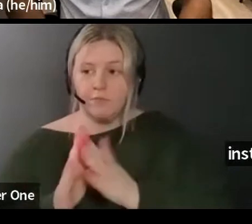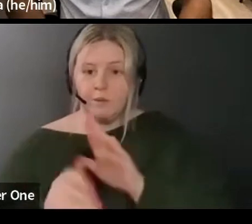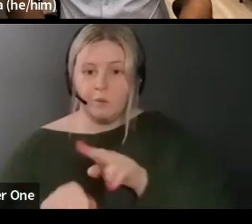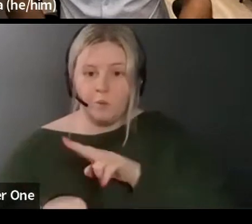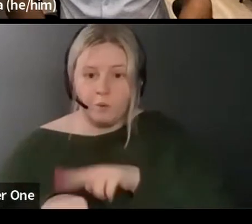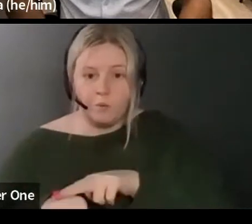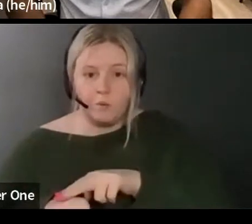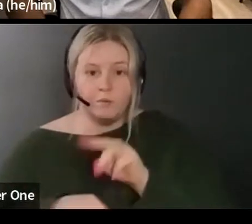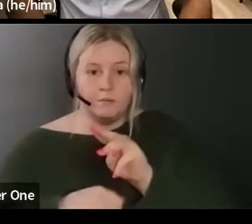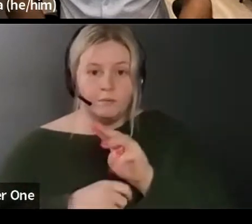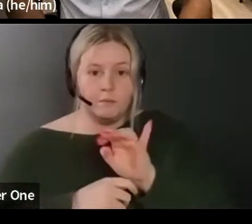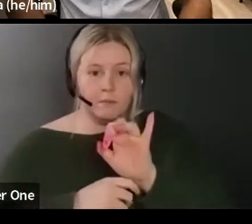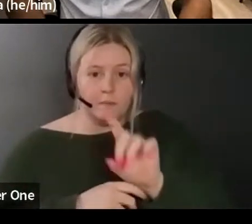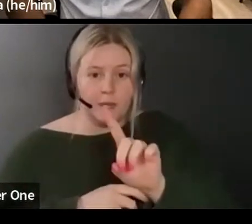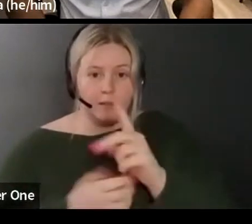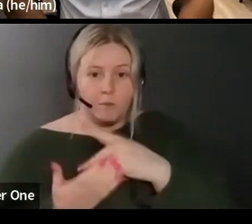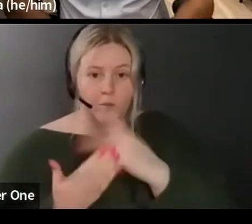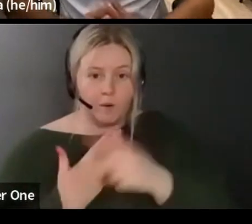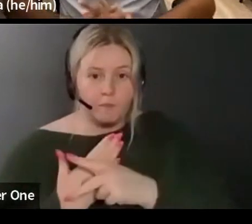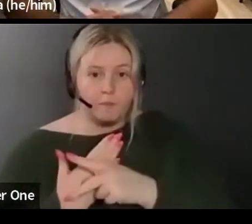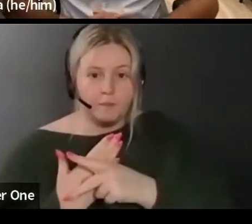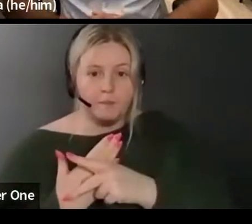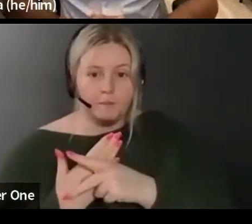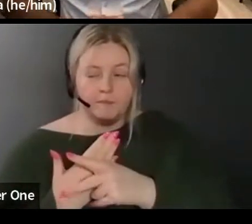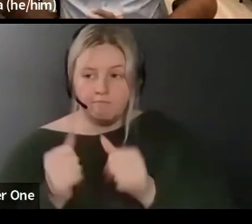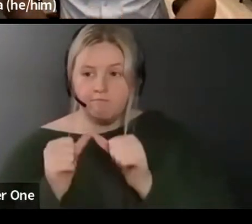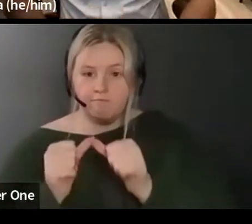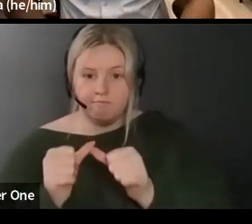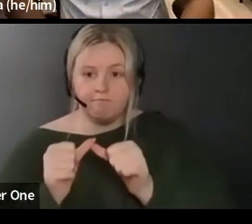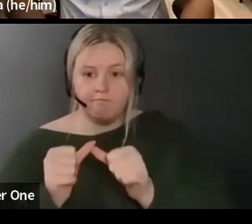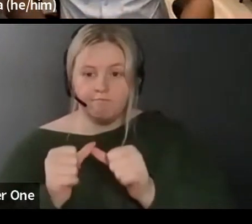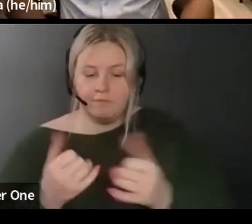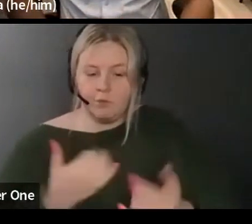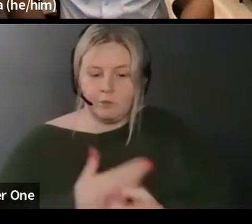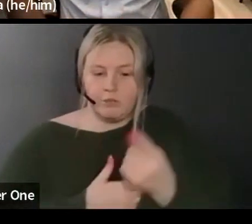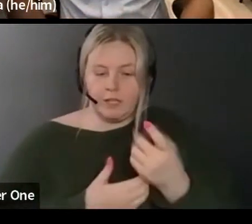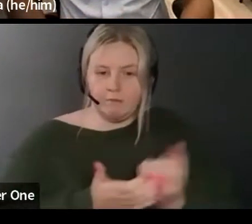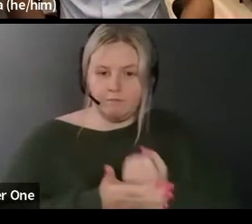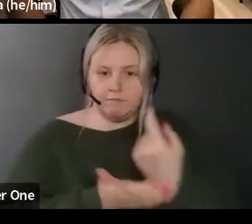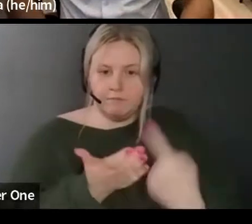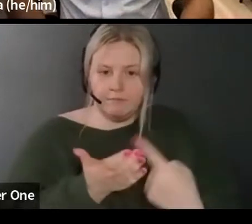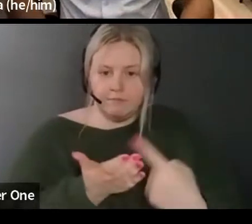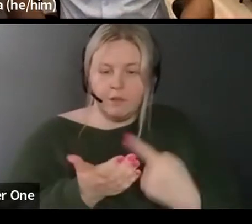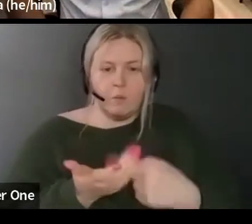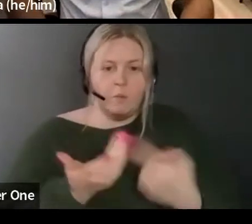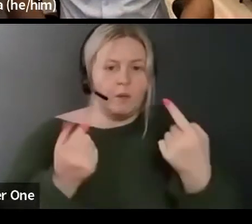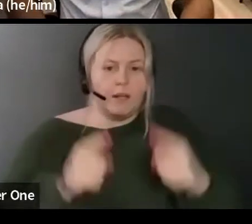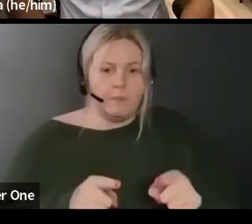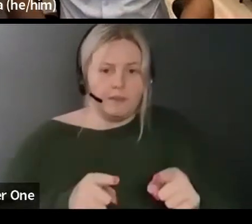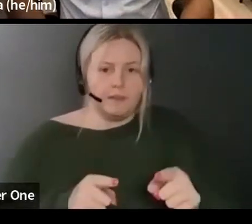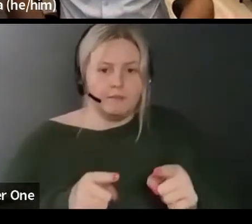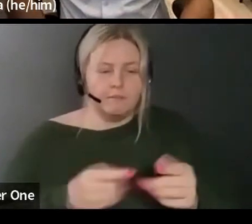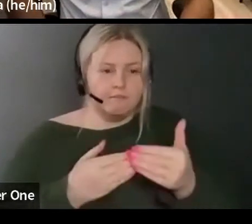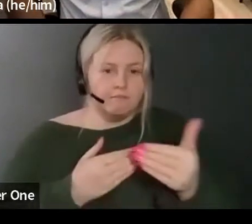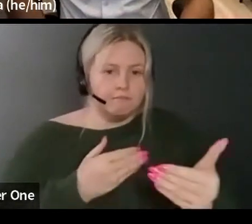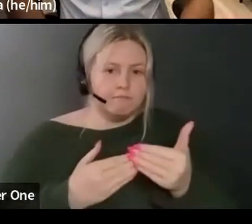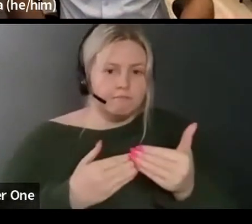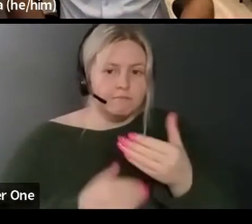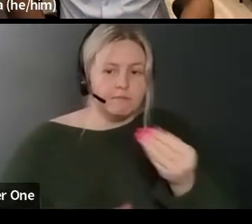MAiD practice, we are going to talk today about what is happening and who are